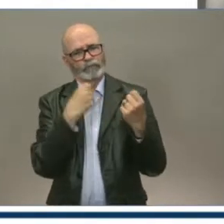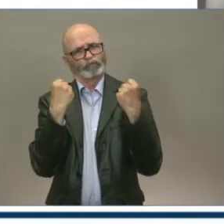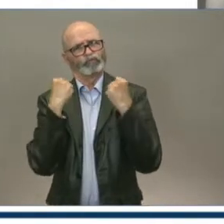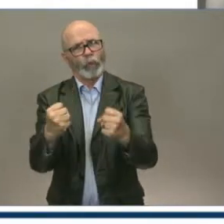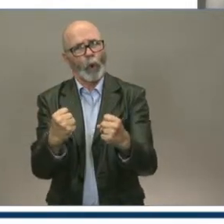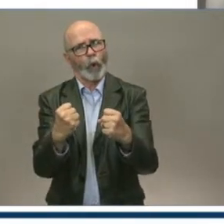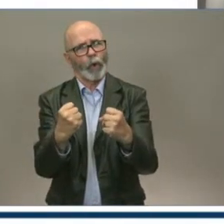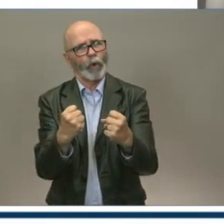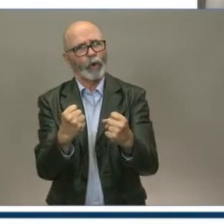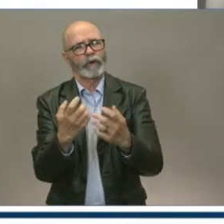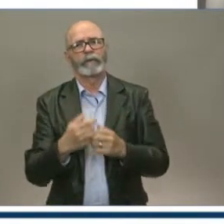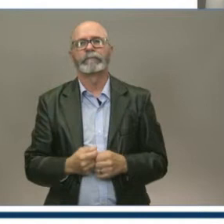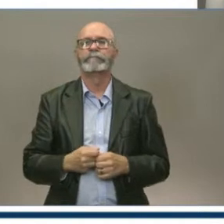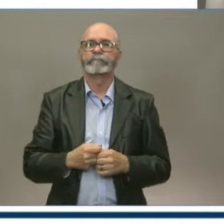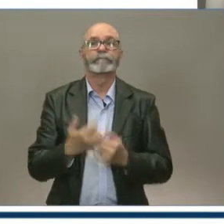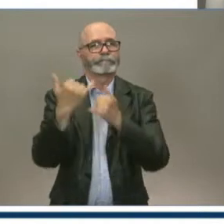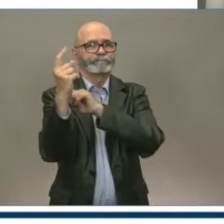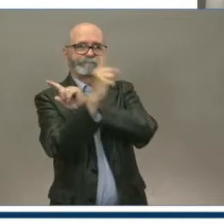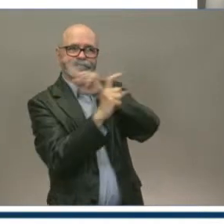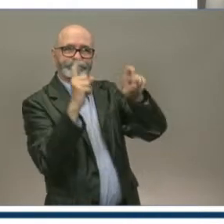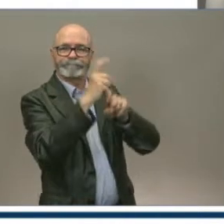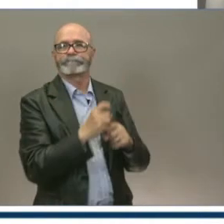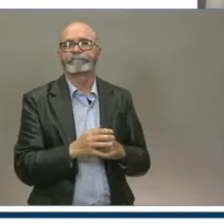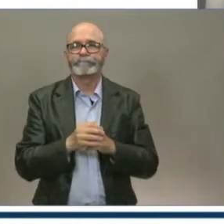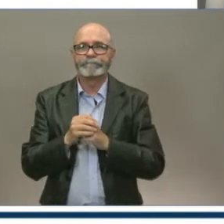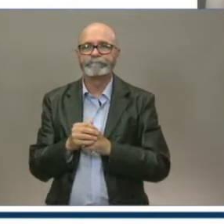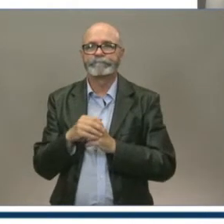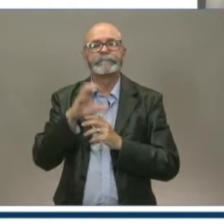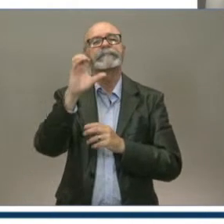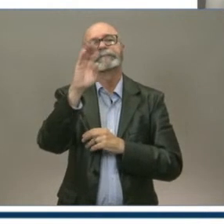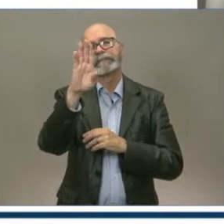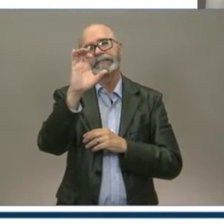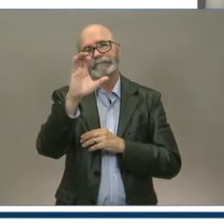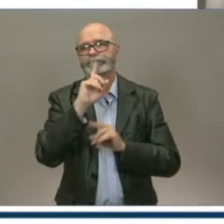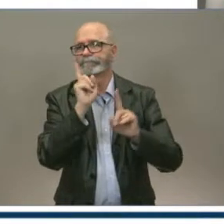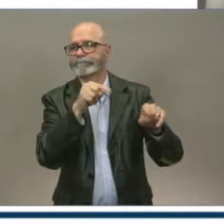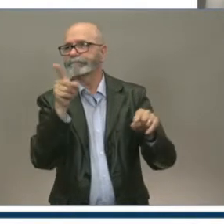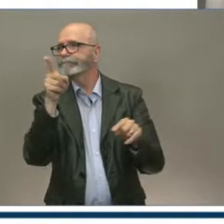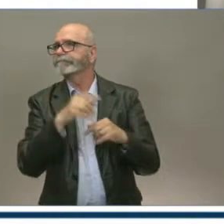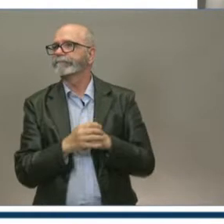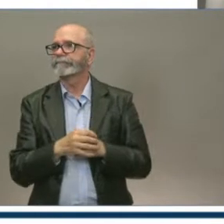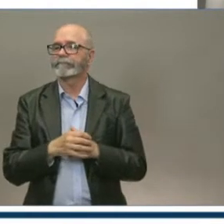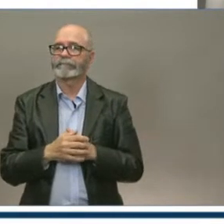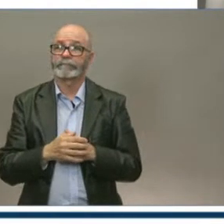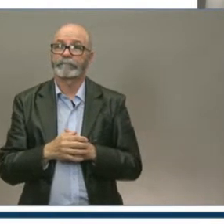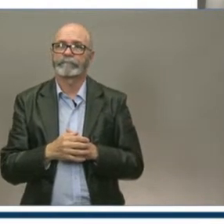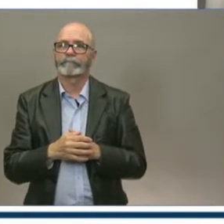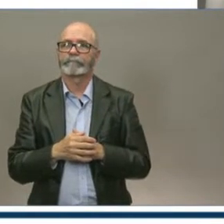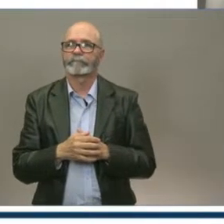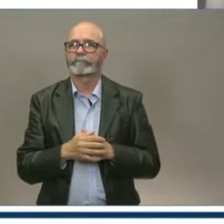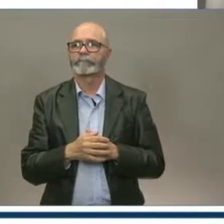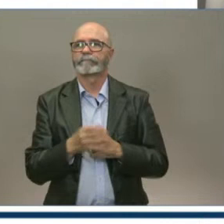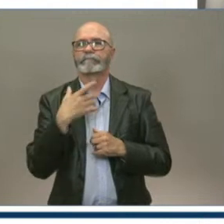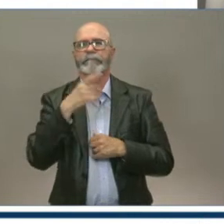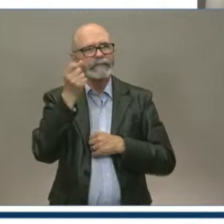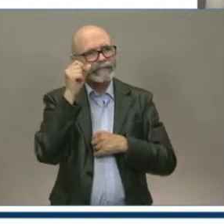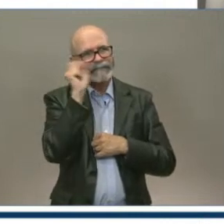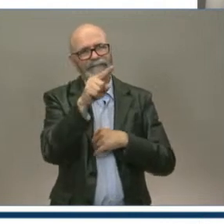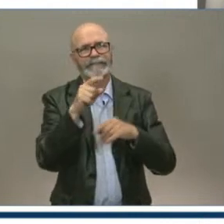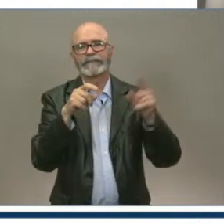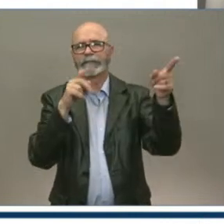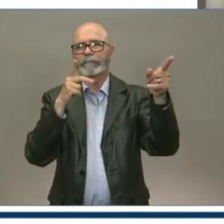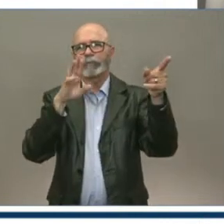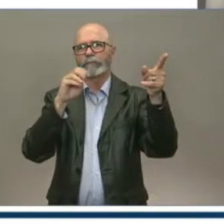we have for today, beginning with Shayna Luck with CBC. I'd like to ask you about the loosening of restrictions